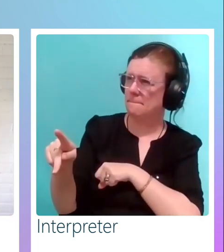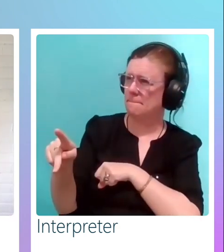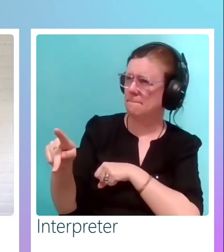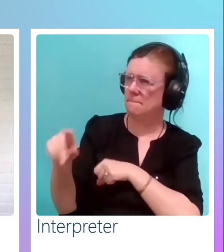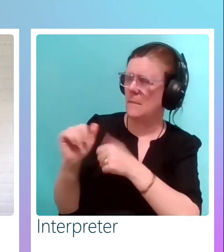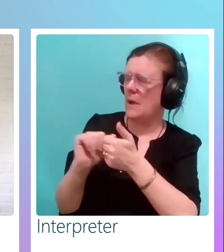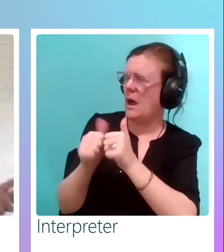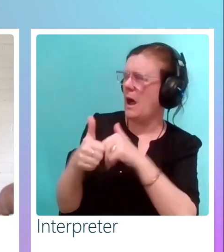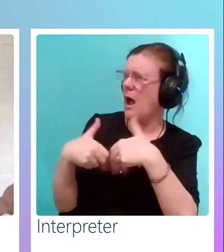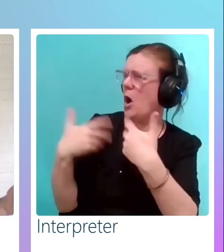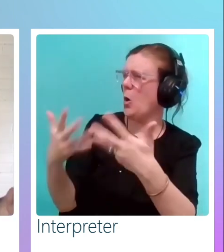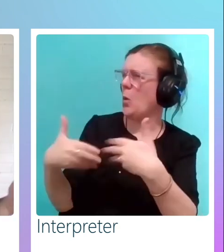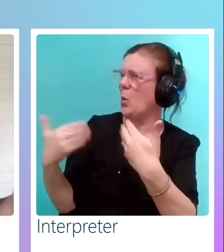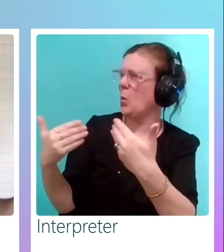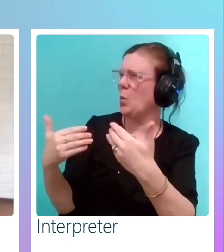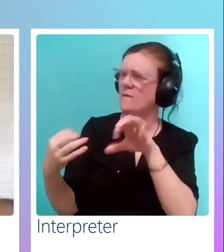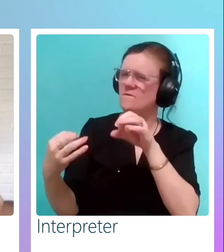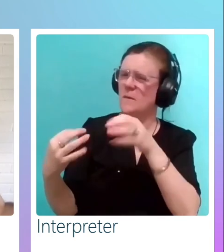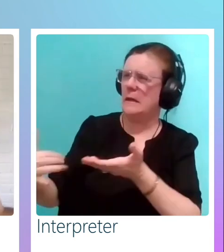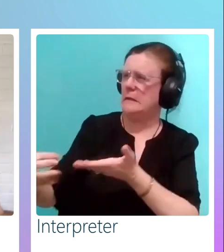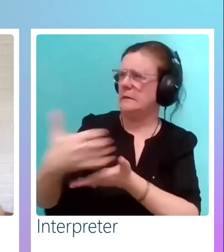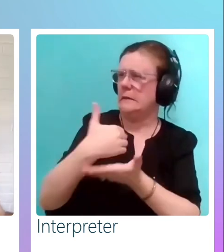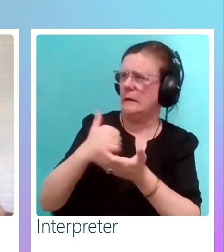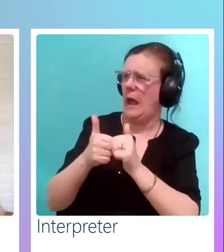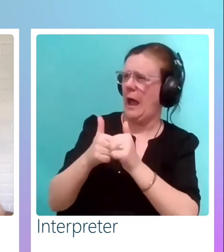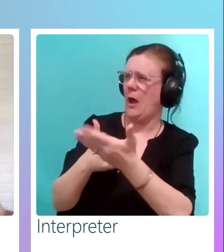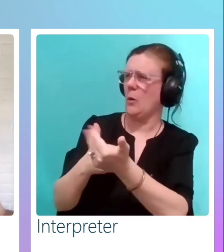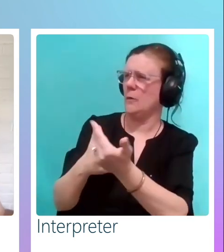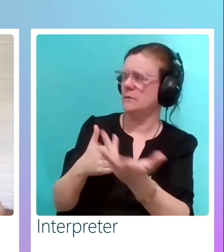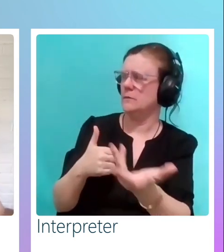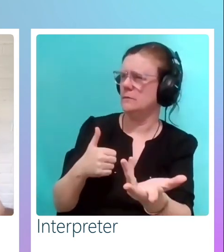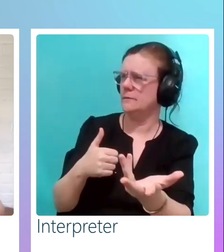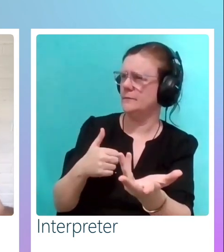gather feedback from the actual users of the application?